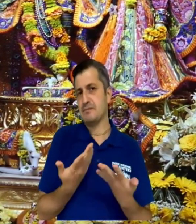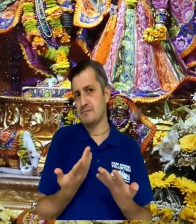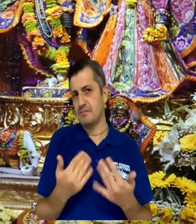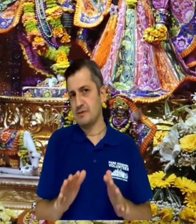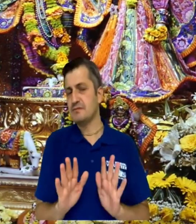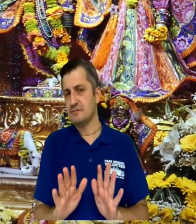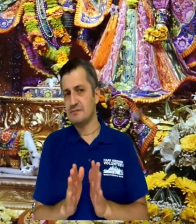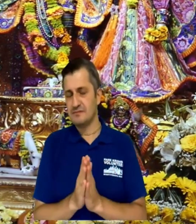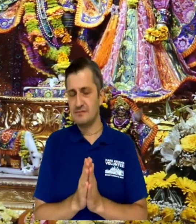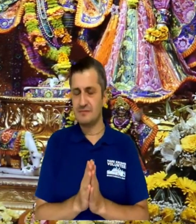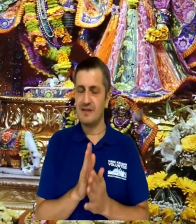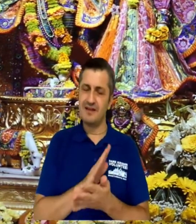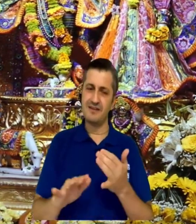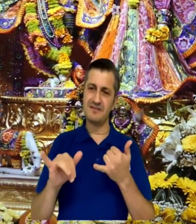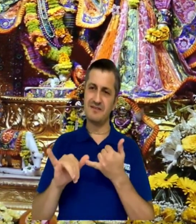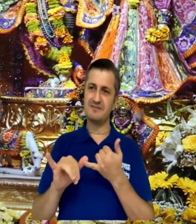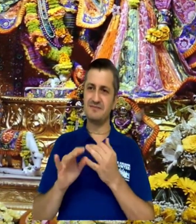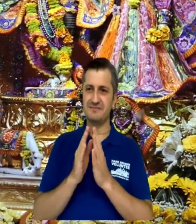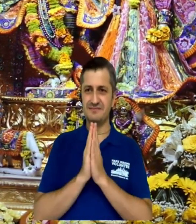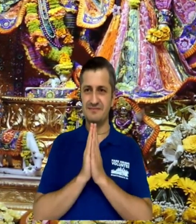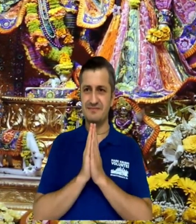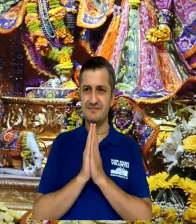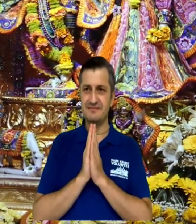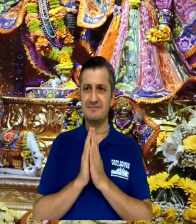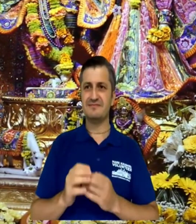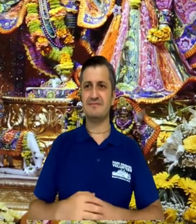So much noise. Thank you.